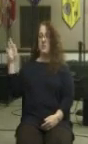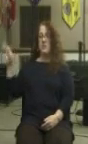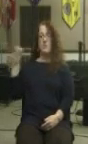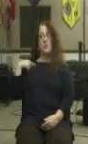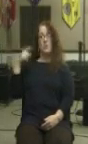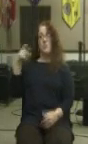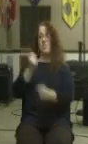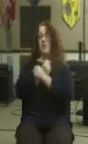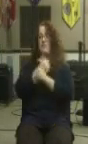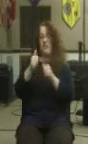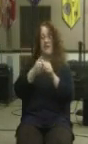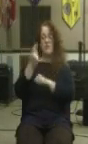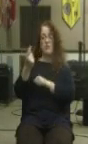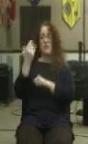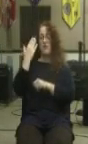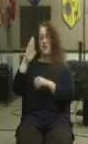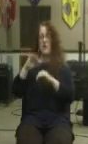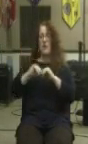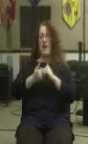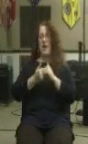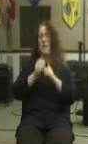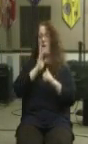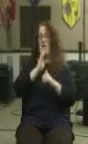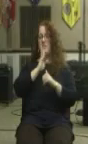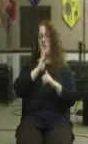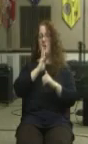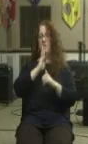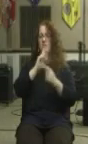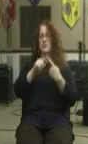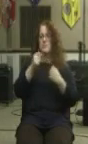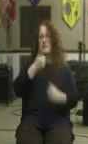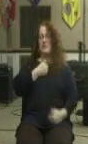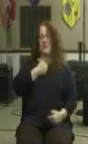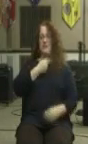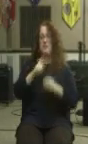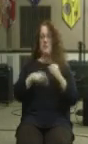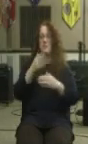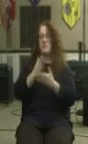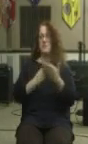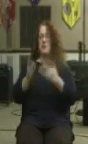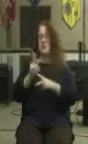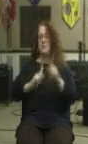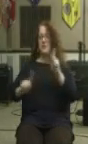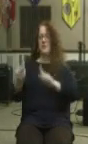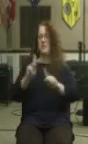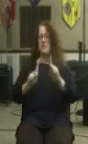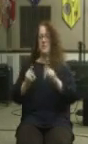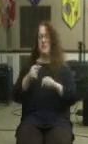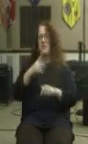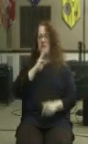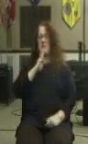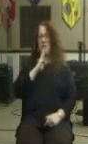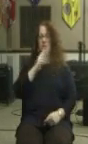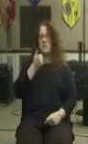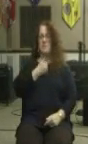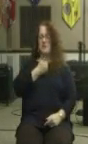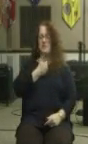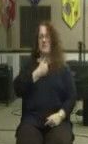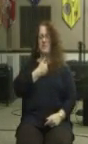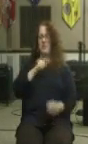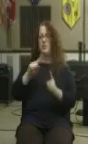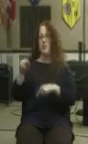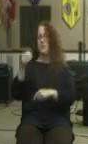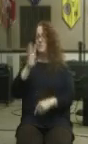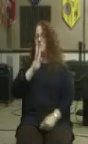Oh, Reverend, although you love everybody, yeah, but you don't know how I talk to myself about some people. I have to